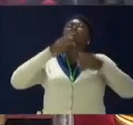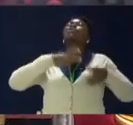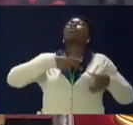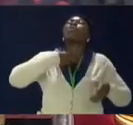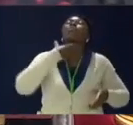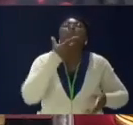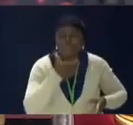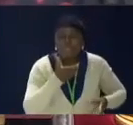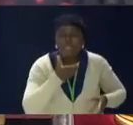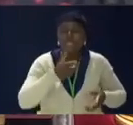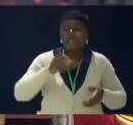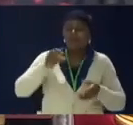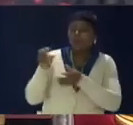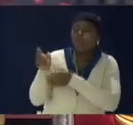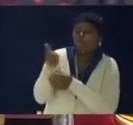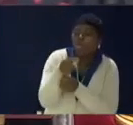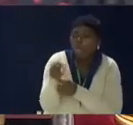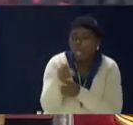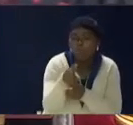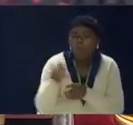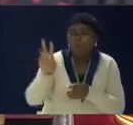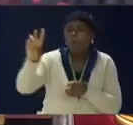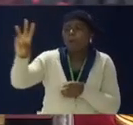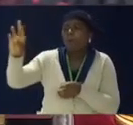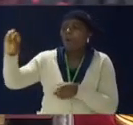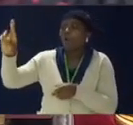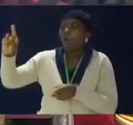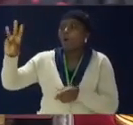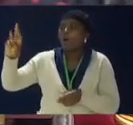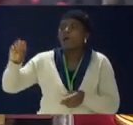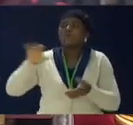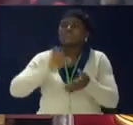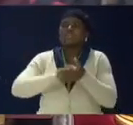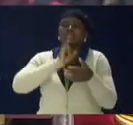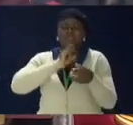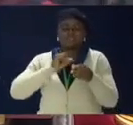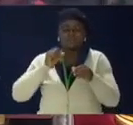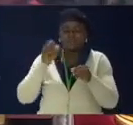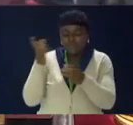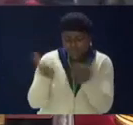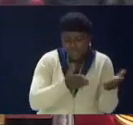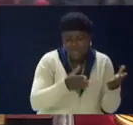worm that had been causing her all these problems.